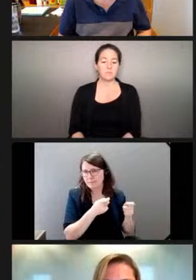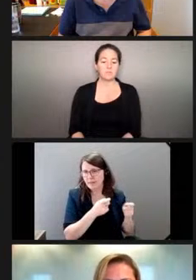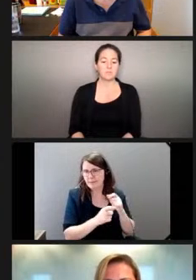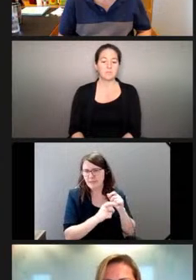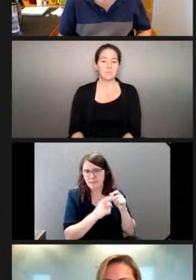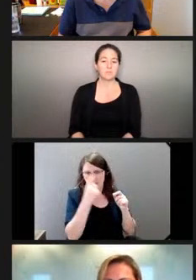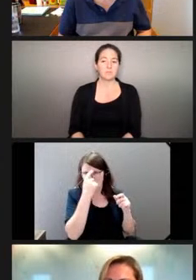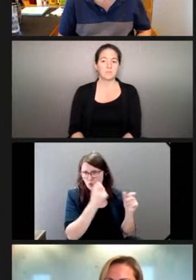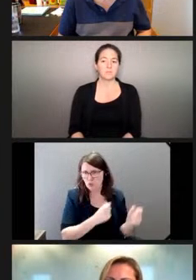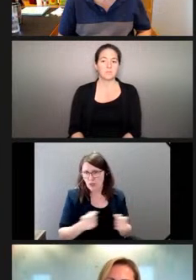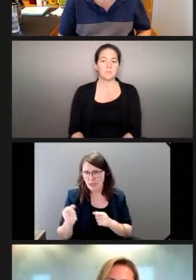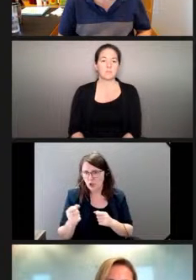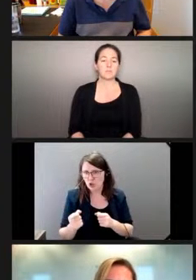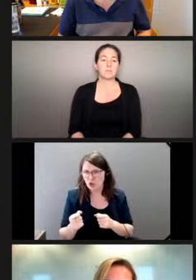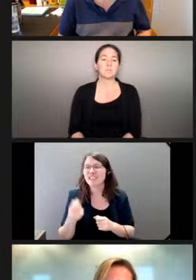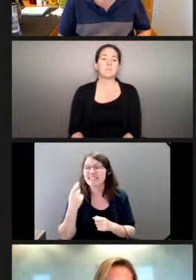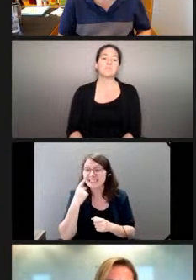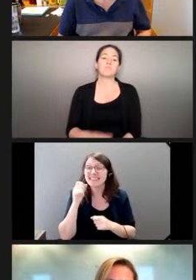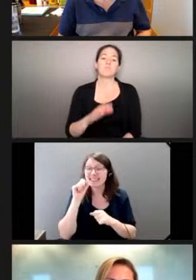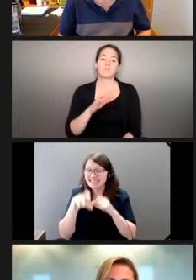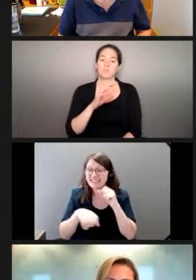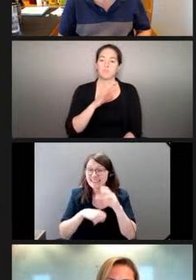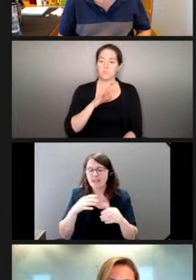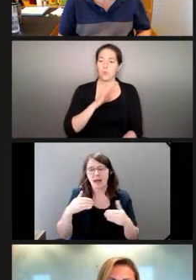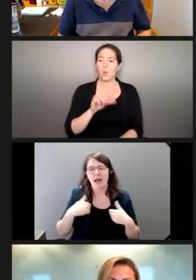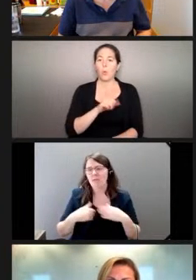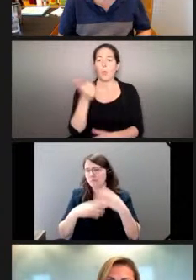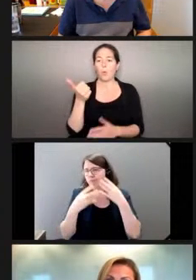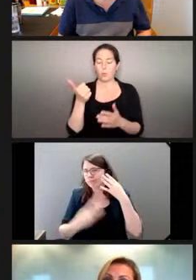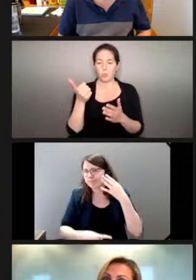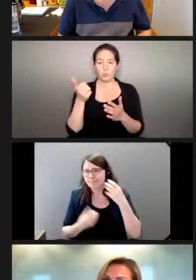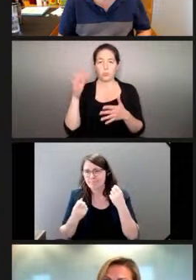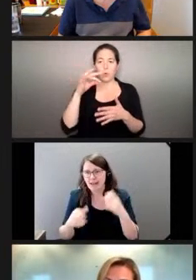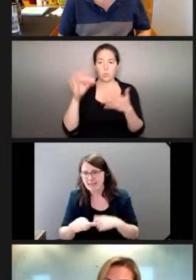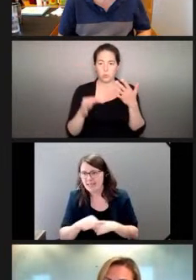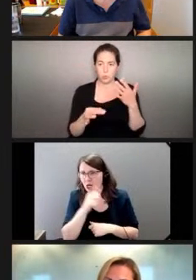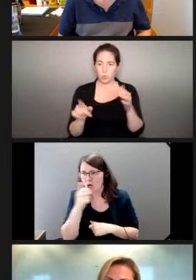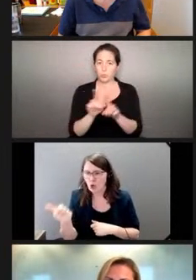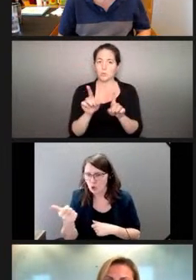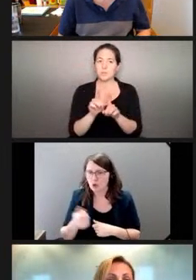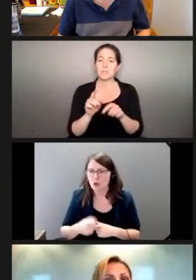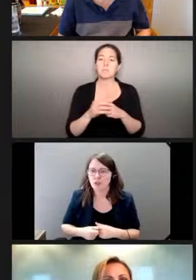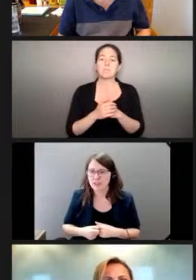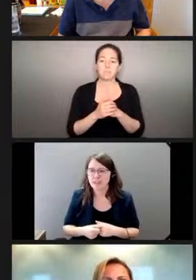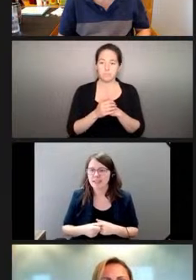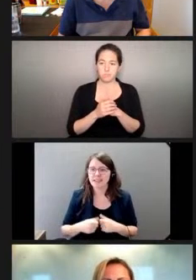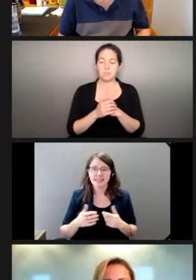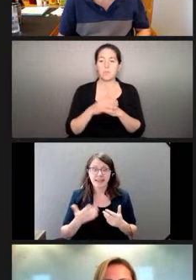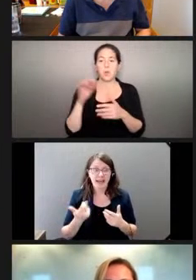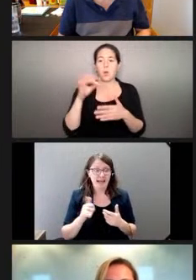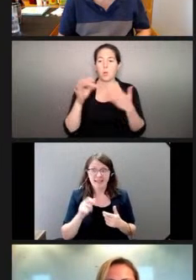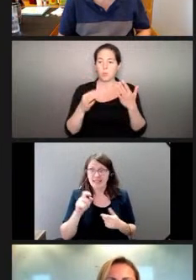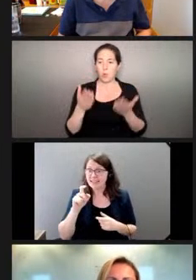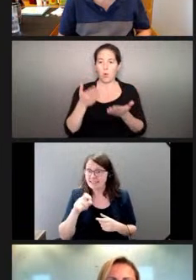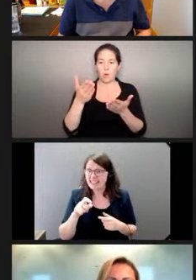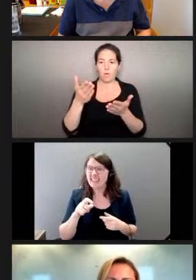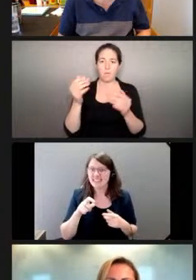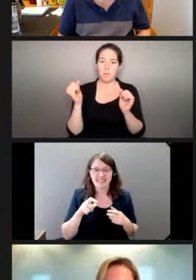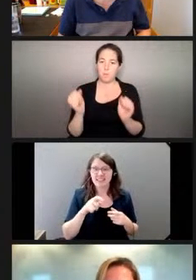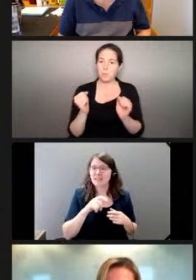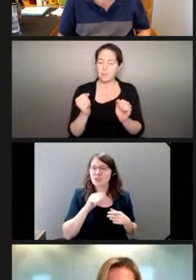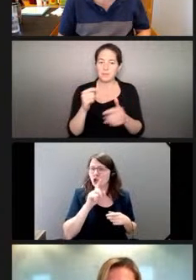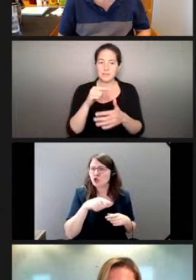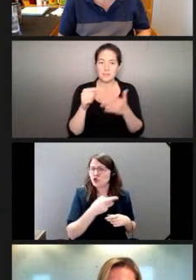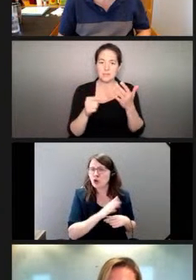that have been identified that will touch on opportunities to address the various needs beyond the life of the landfill